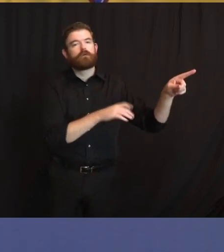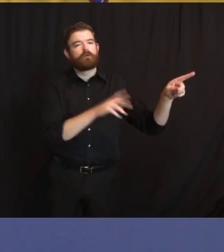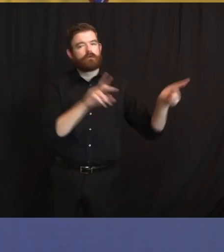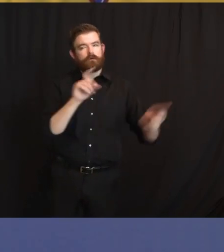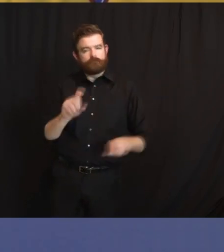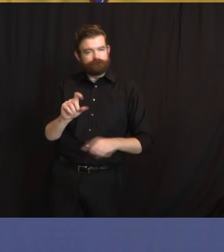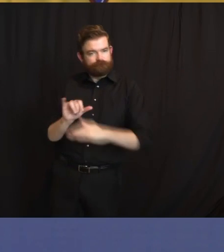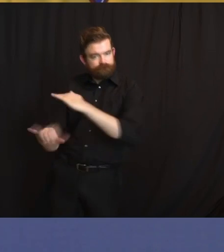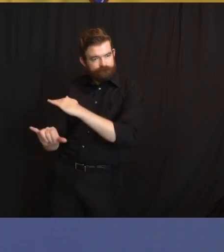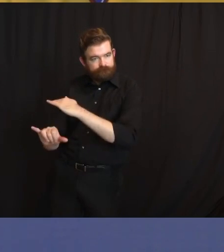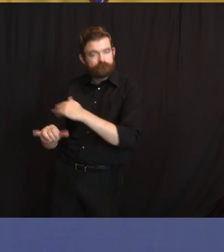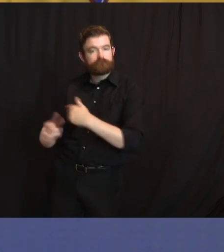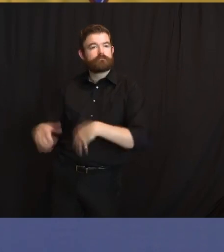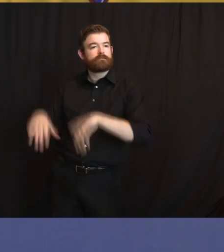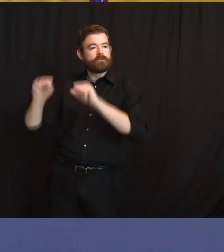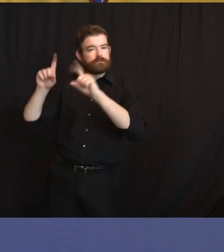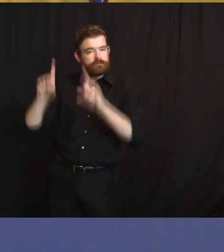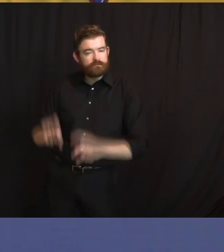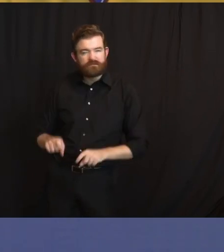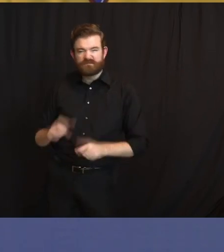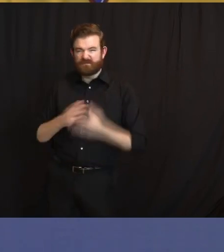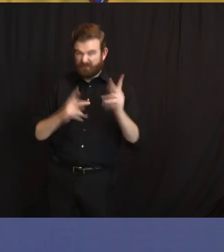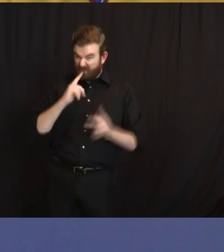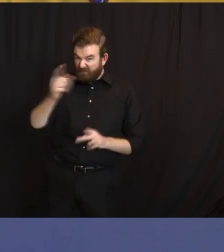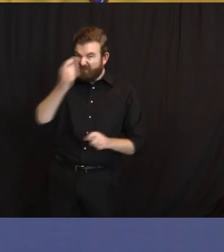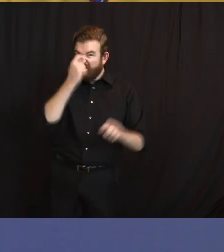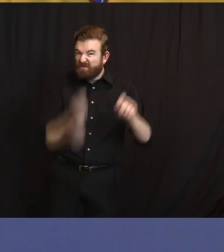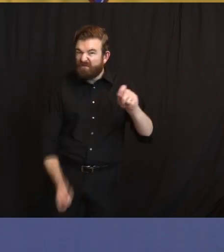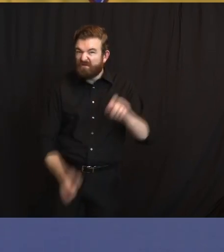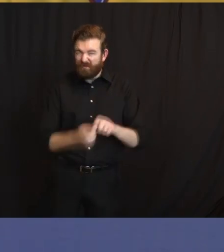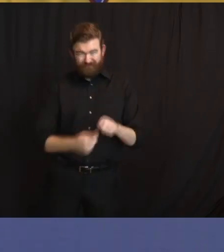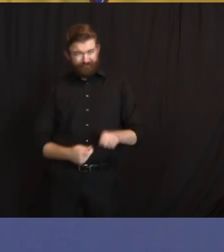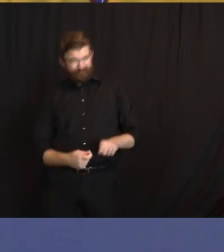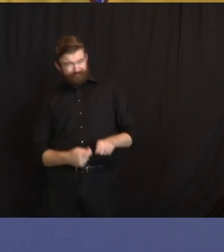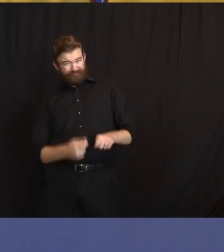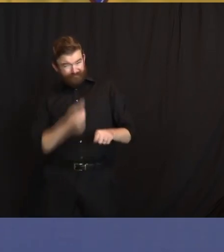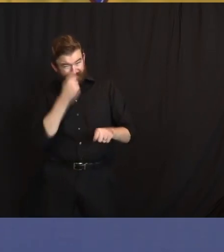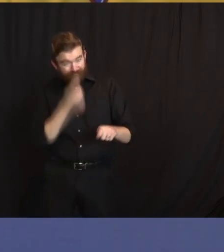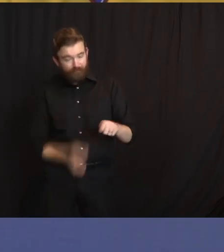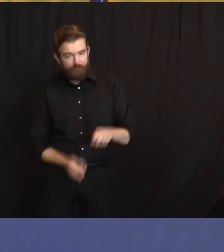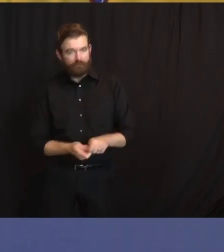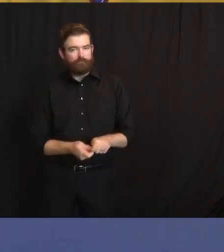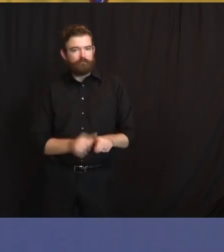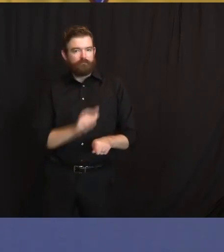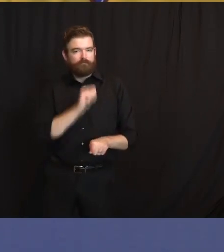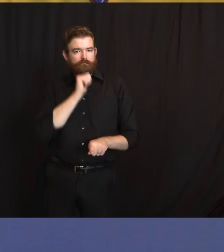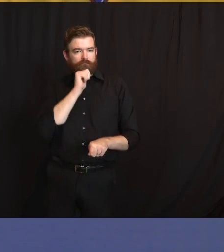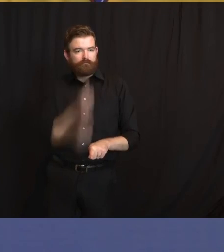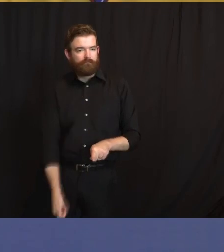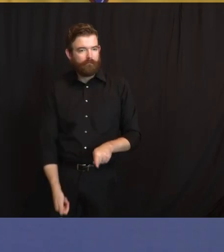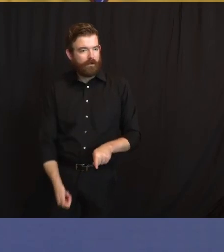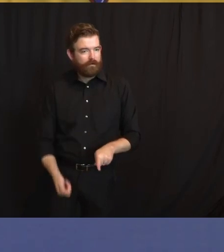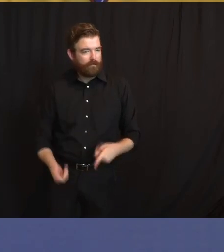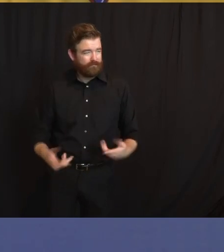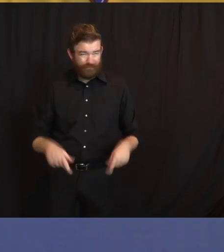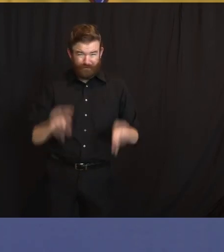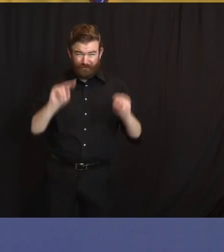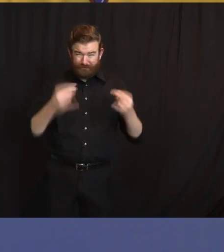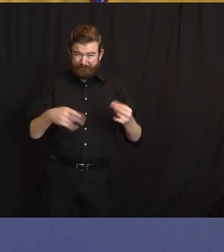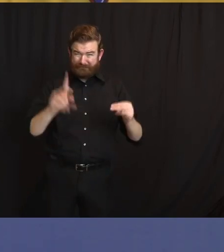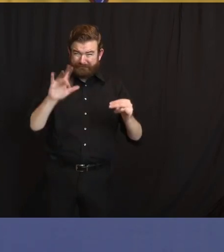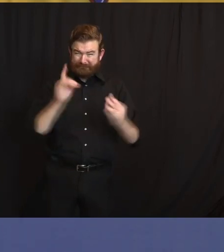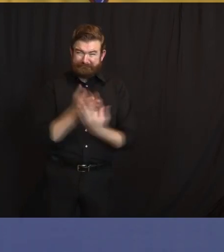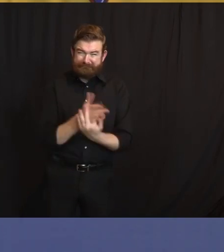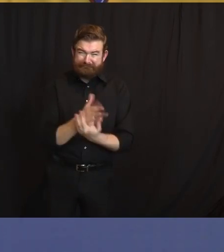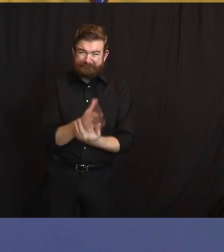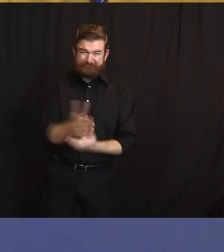us. It's never come up in our conversations. Again, repeat, we have lived through hell in the state to get to where we are of